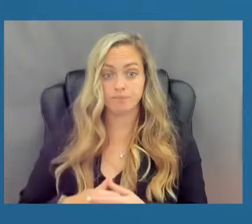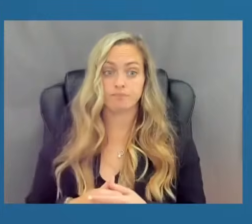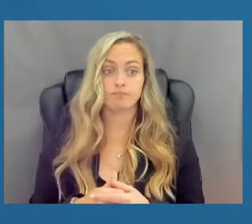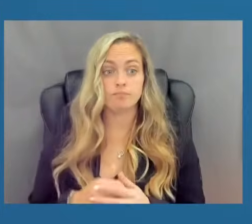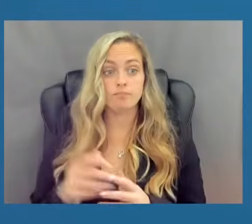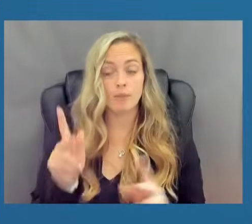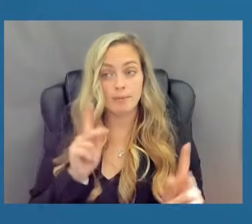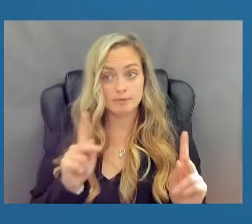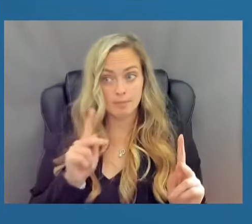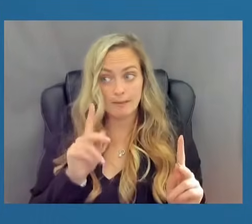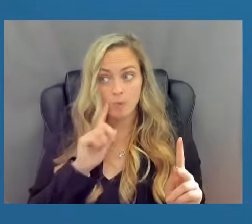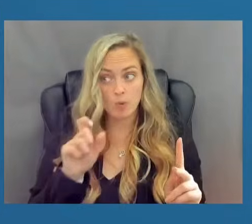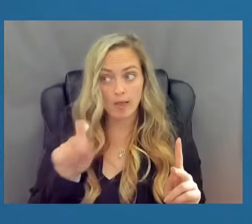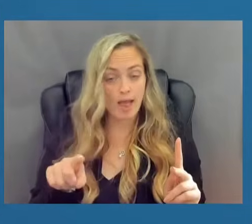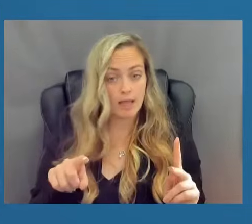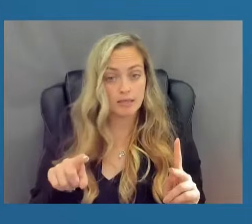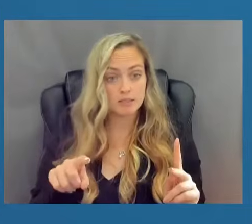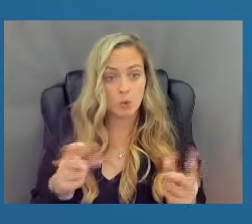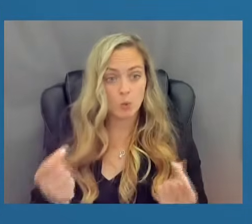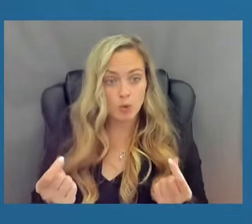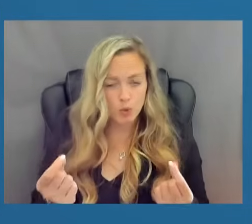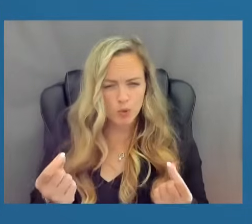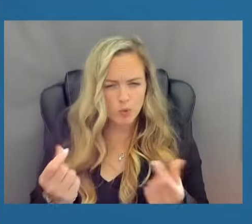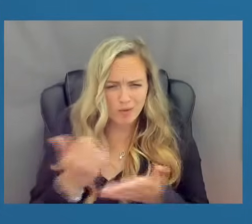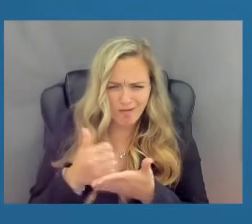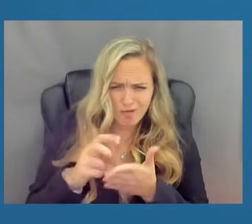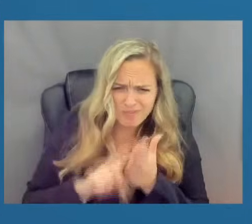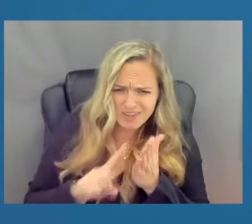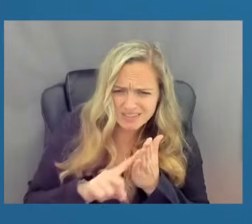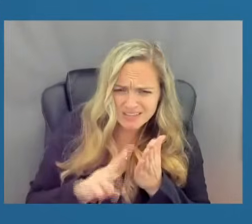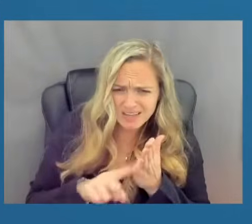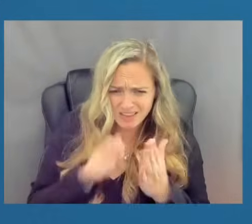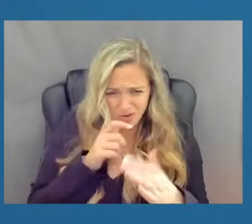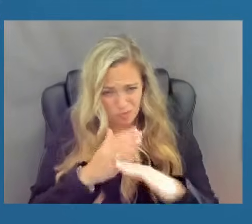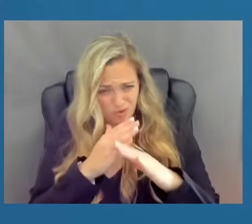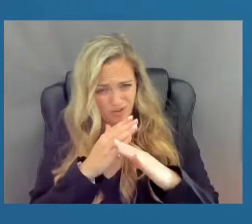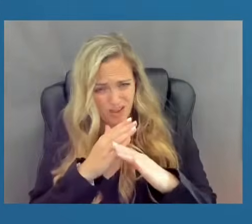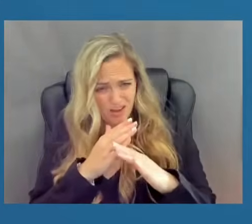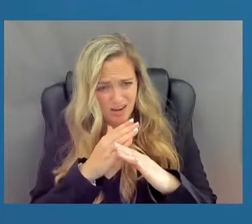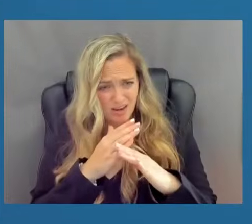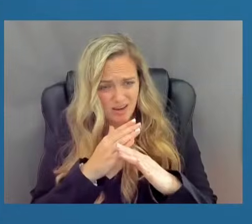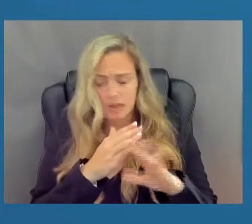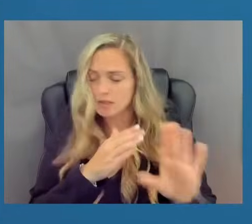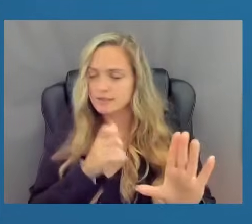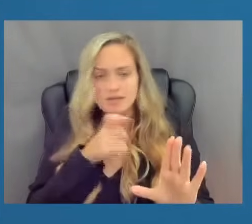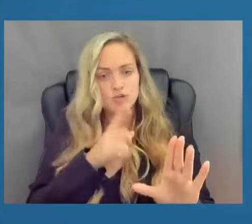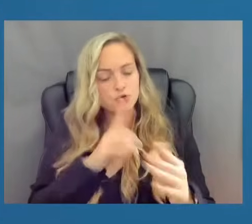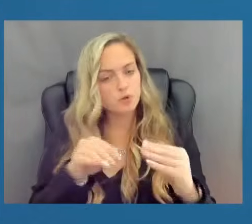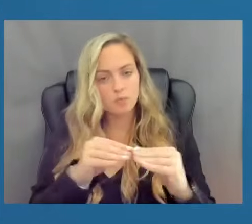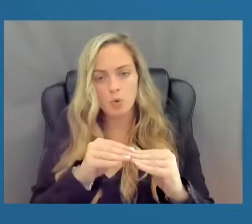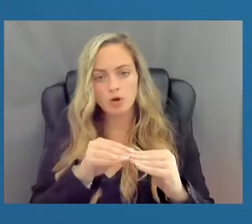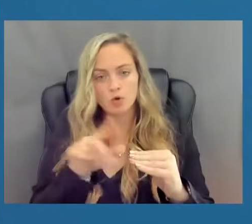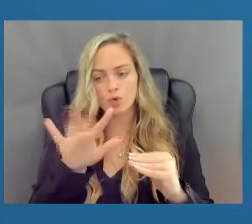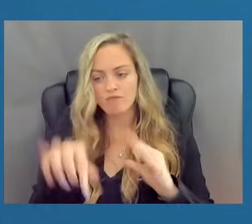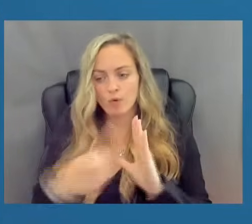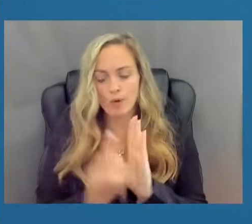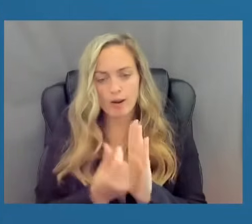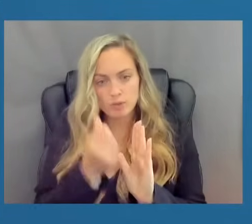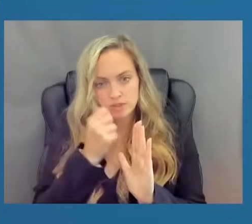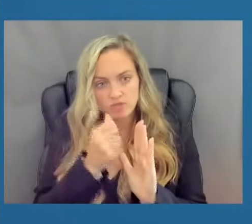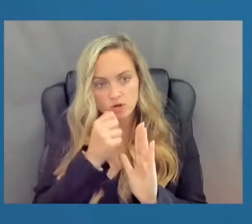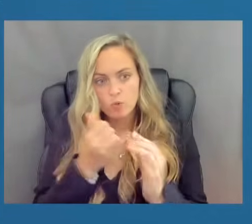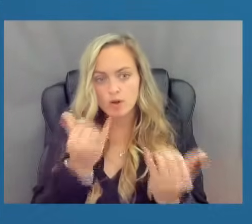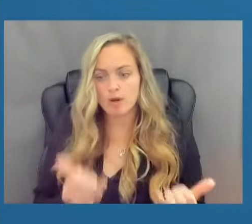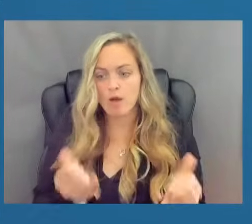often ask, well, what do? They just help you investigate. They don't prevent. Not true anymore. Almost 24 hours a day, 7 days a week, we now have